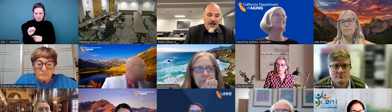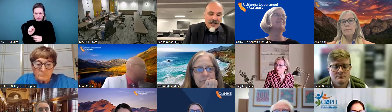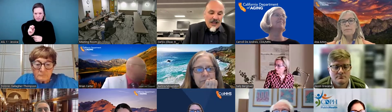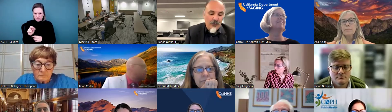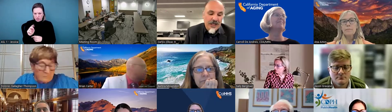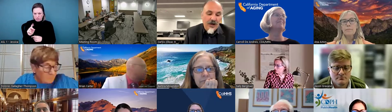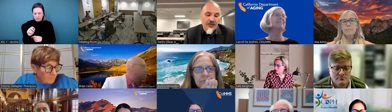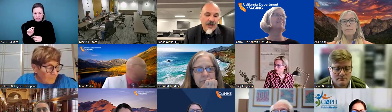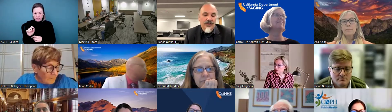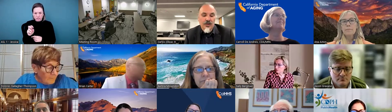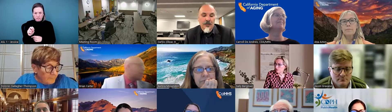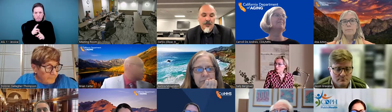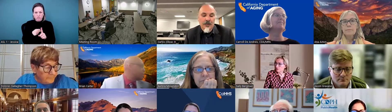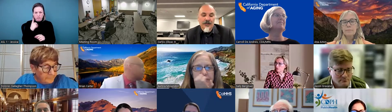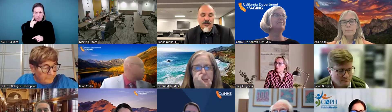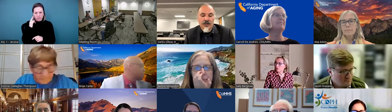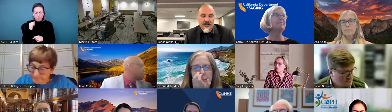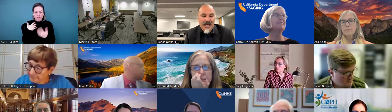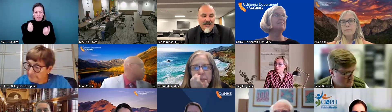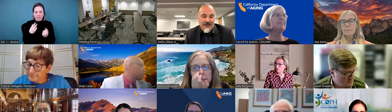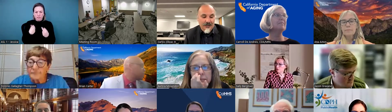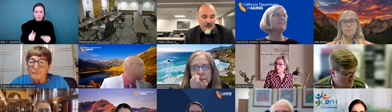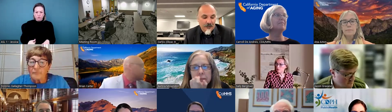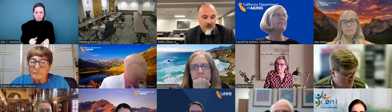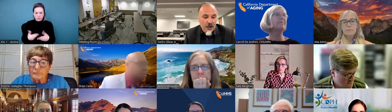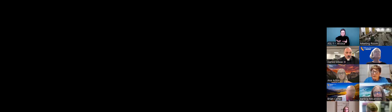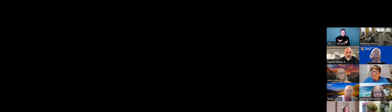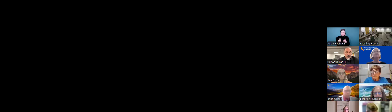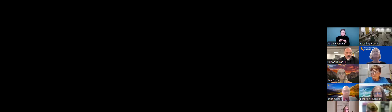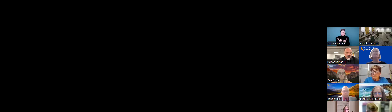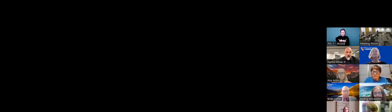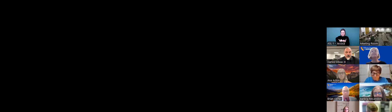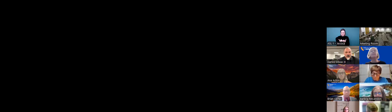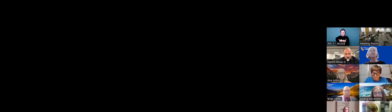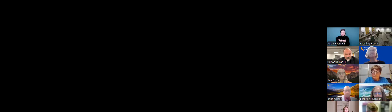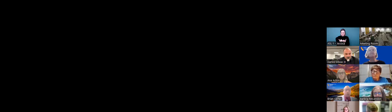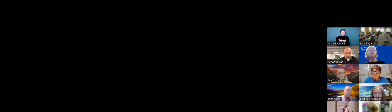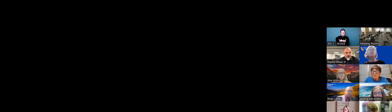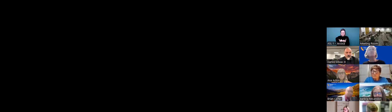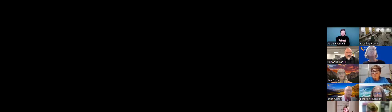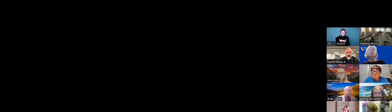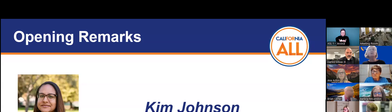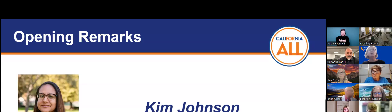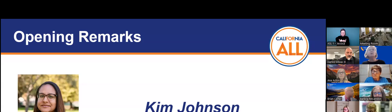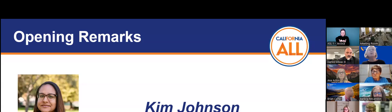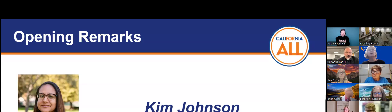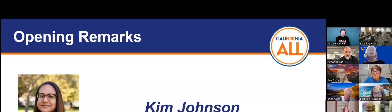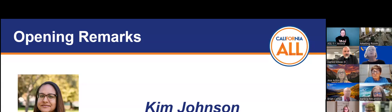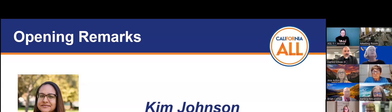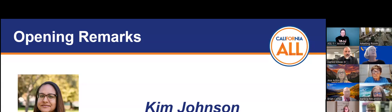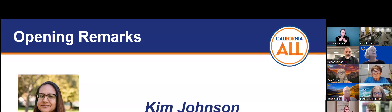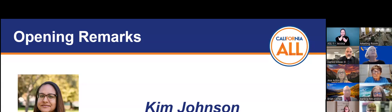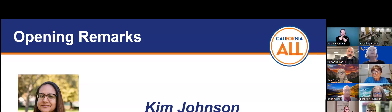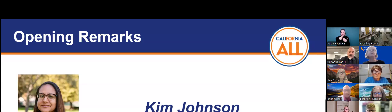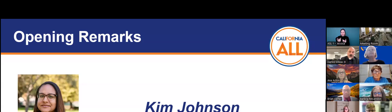of California Health and Human Services Agency. We're grateful to have her join